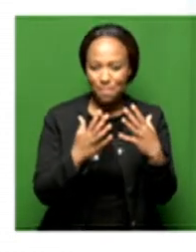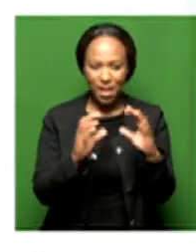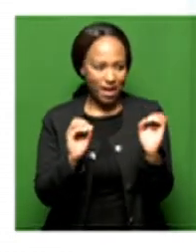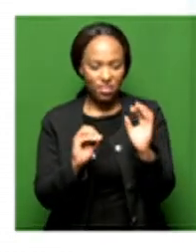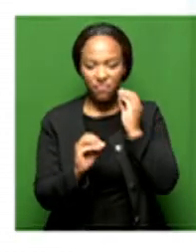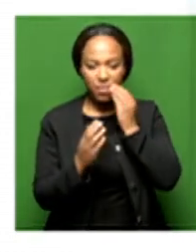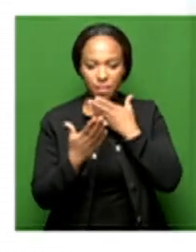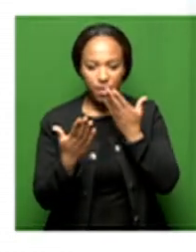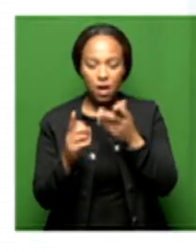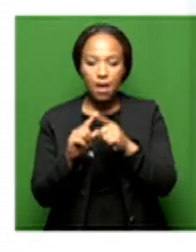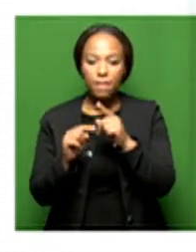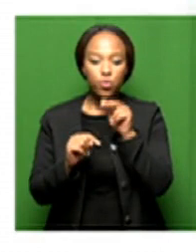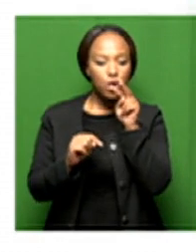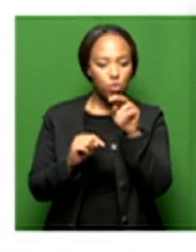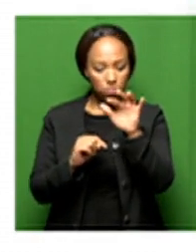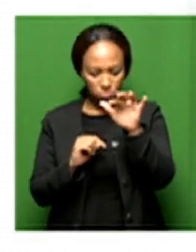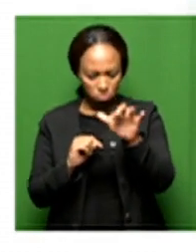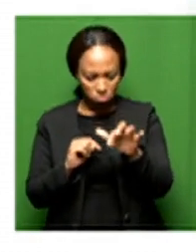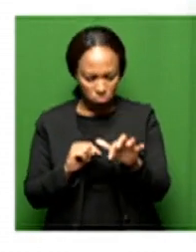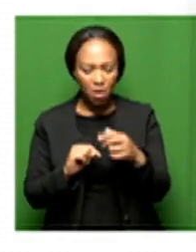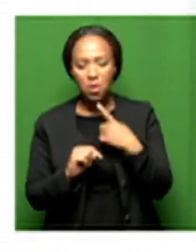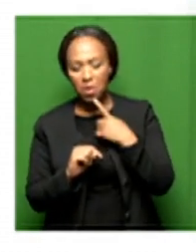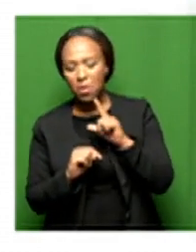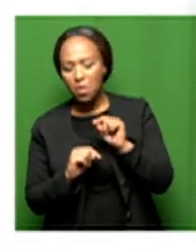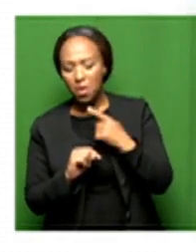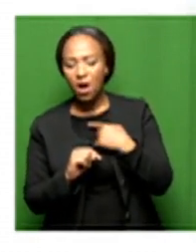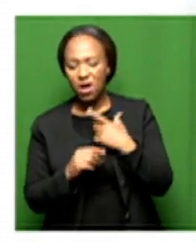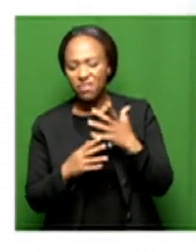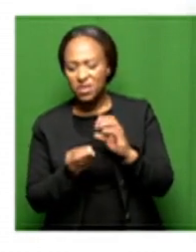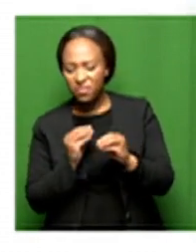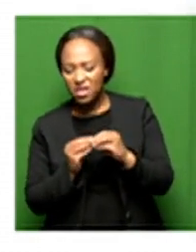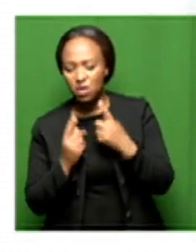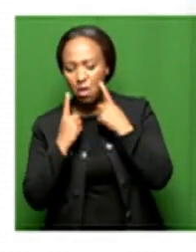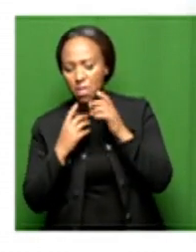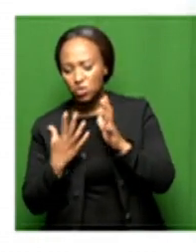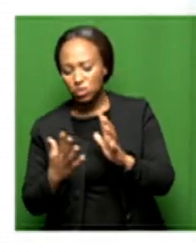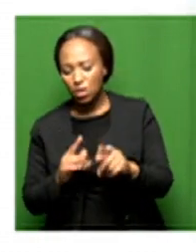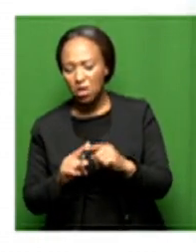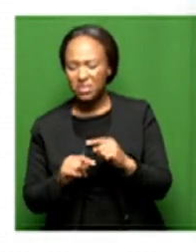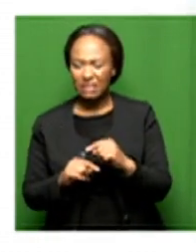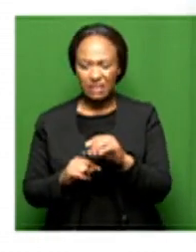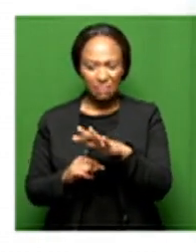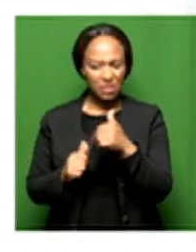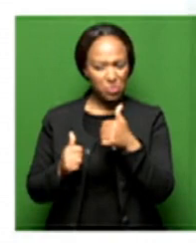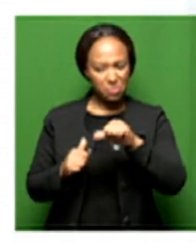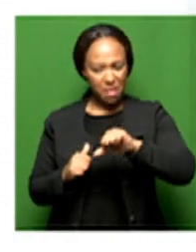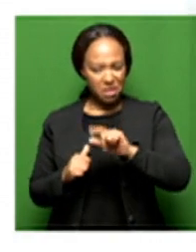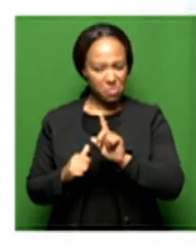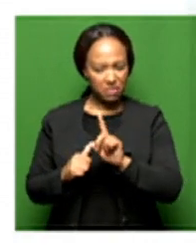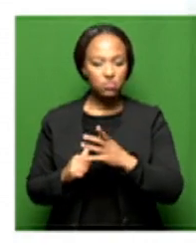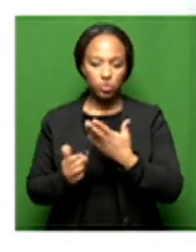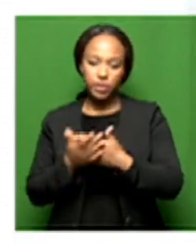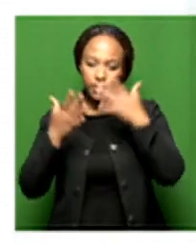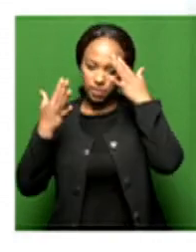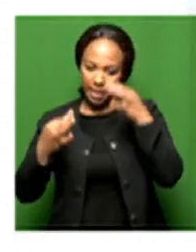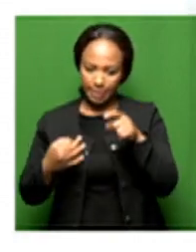So just by looking at that, you can form an opinion of, will this be a good place to live in or not? But we have a lot of